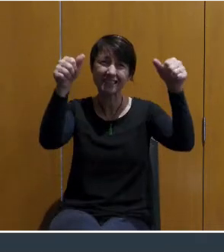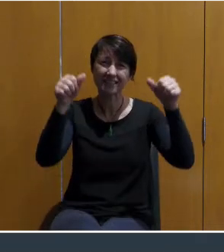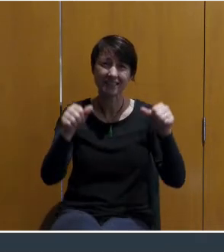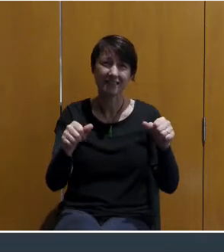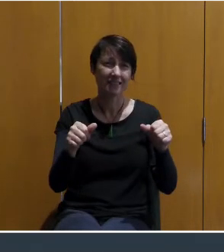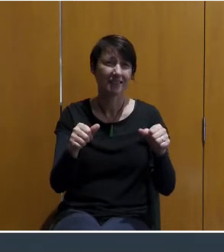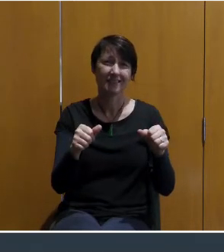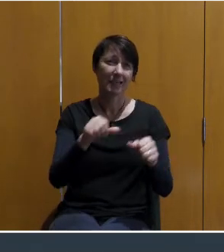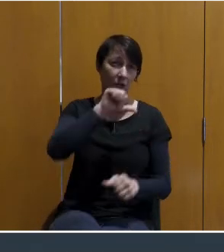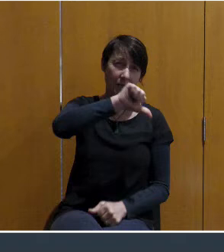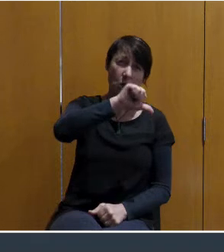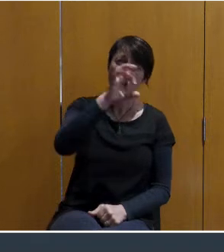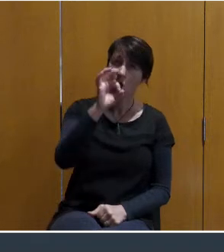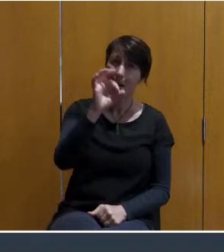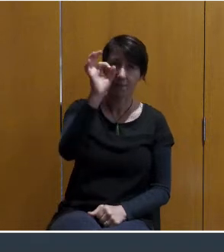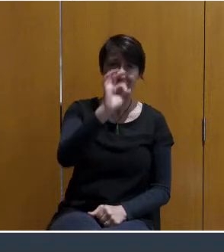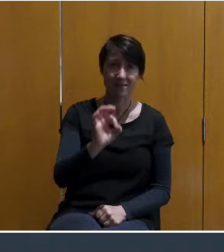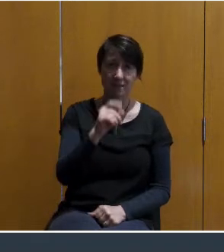talk about that today.